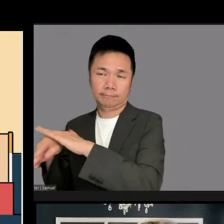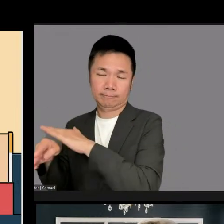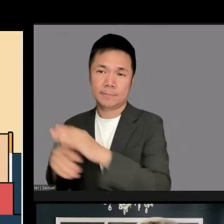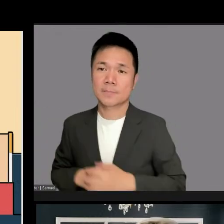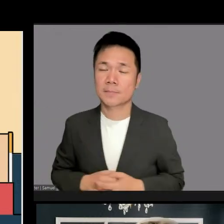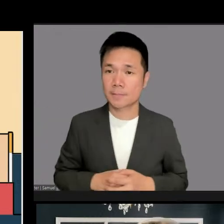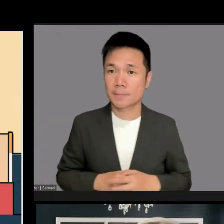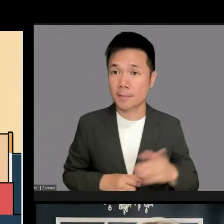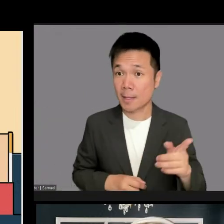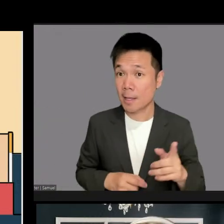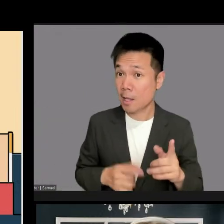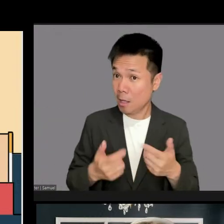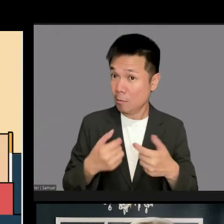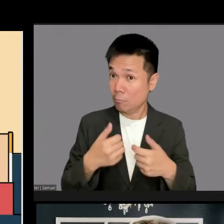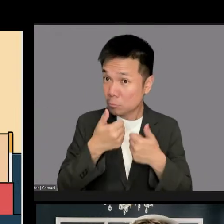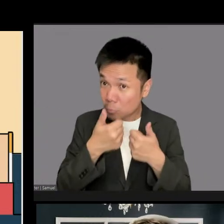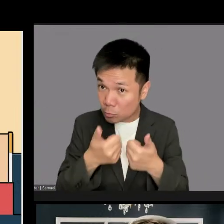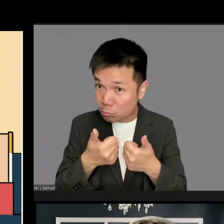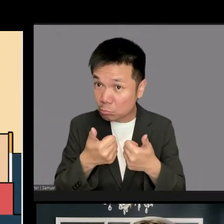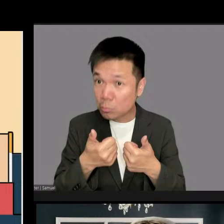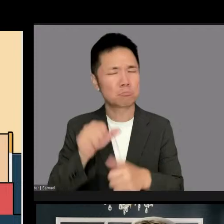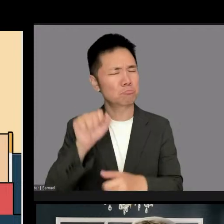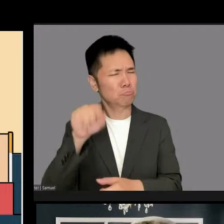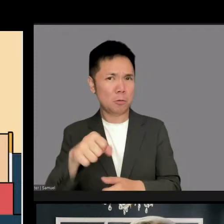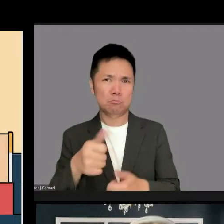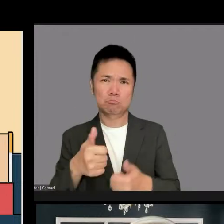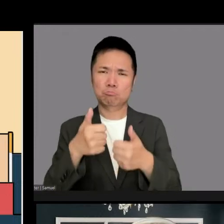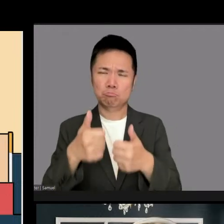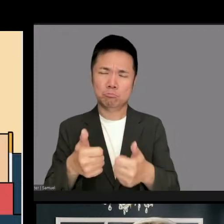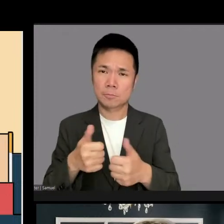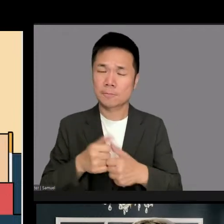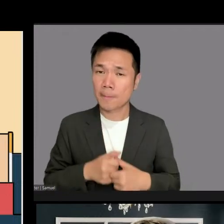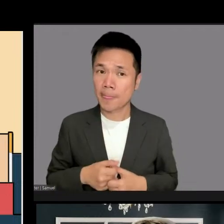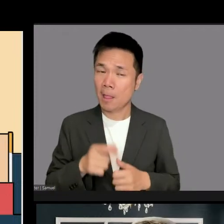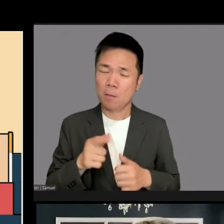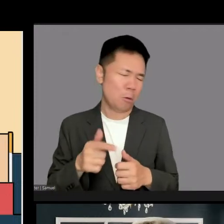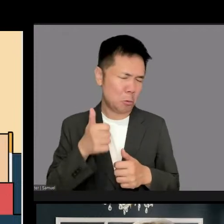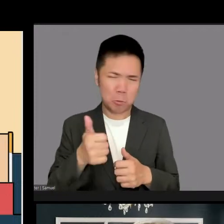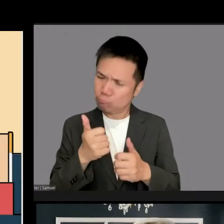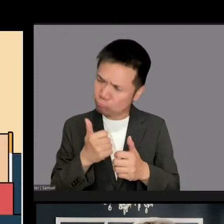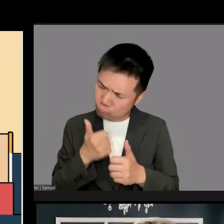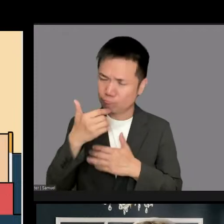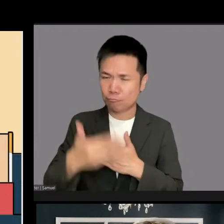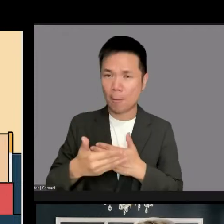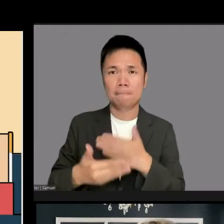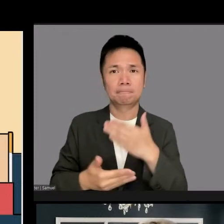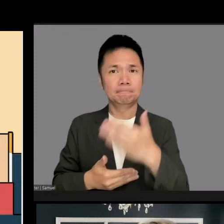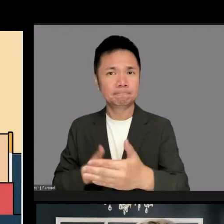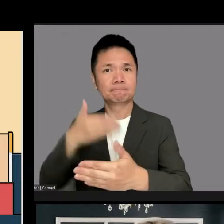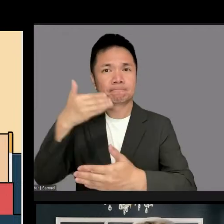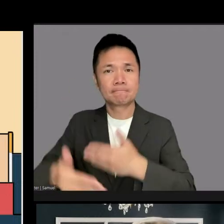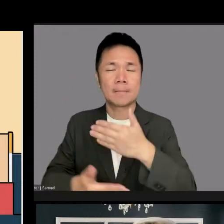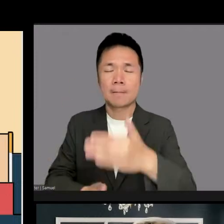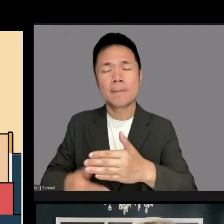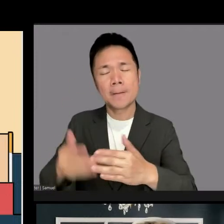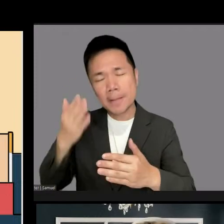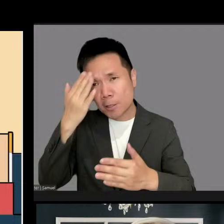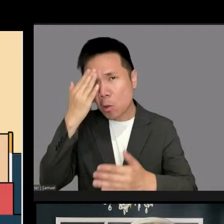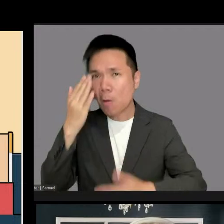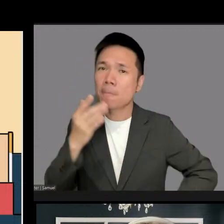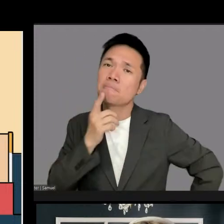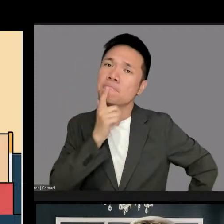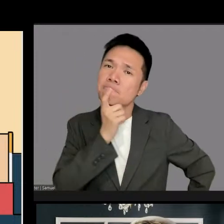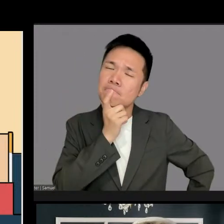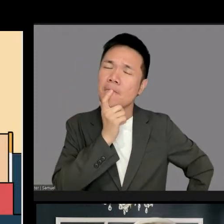is automated testing great? Sure, of course it is. It'll give you a start, and some insight into what issues your site may